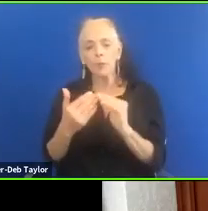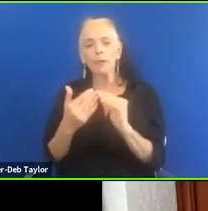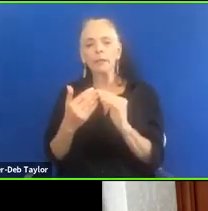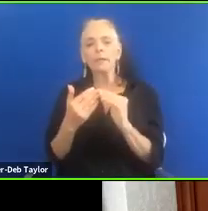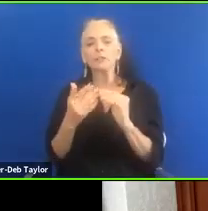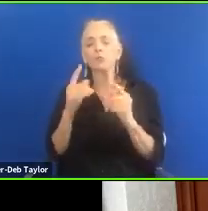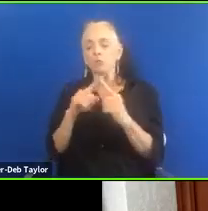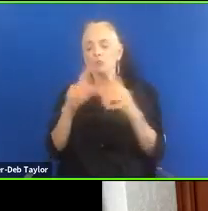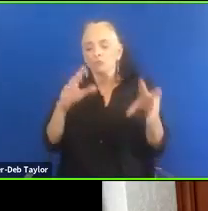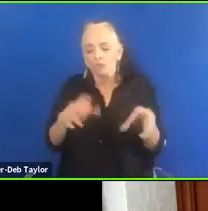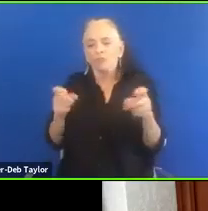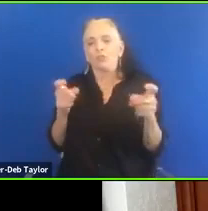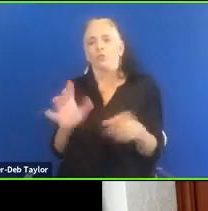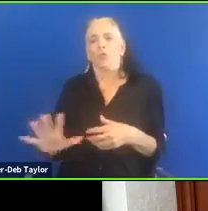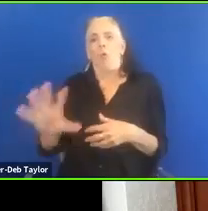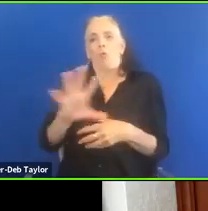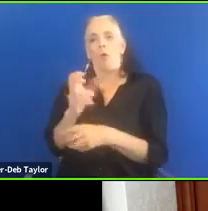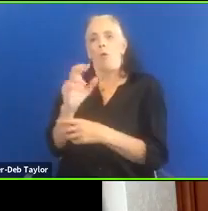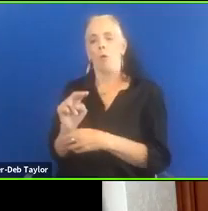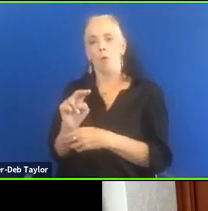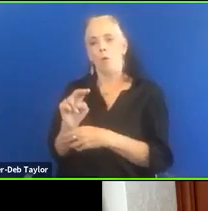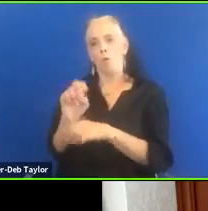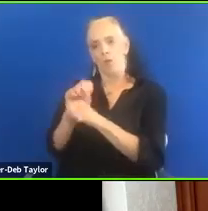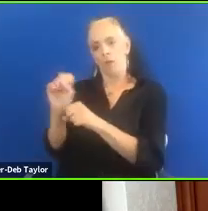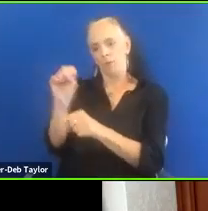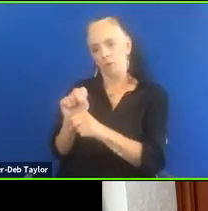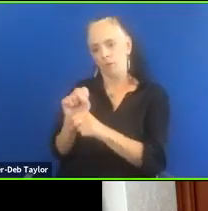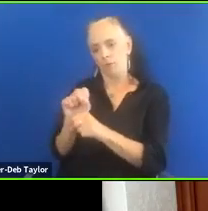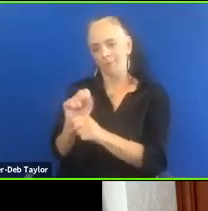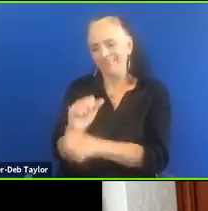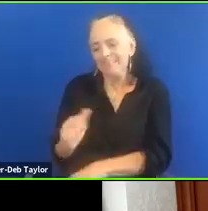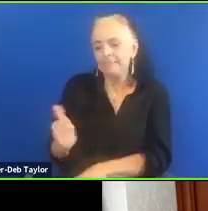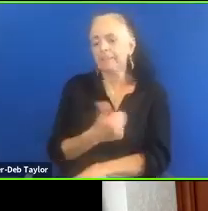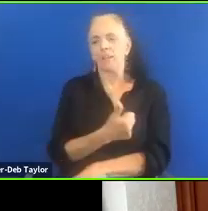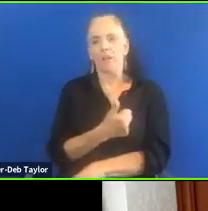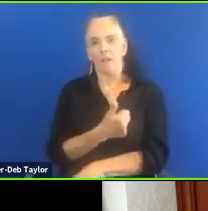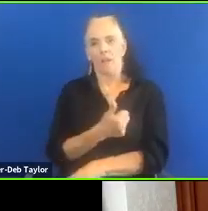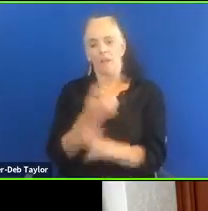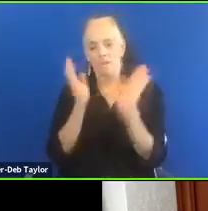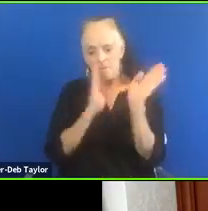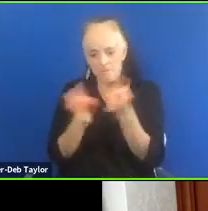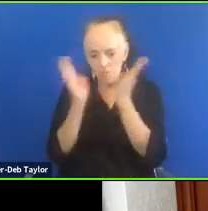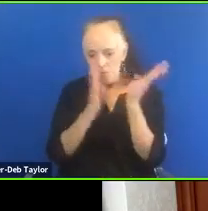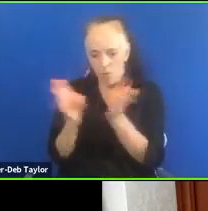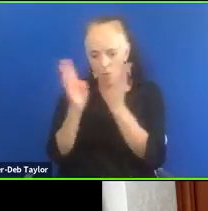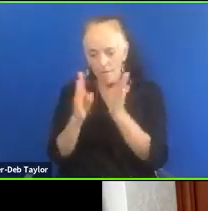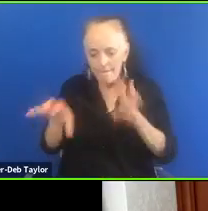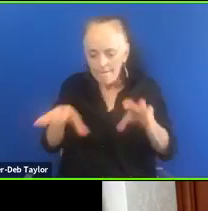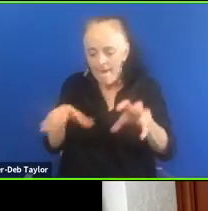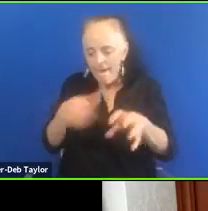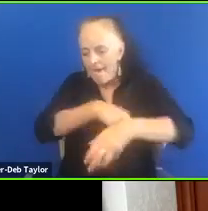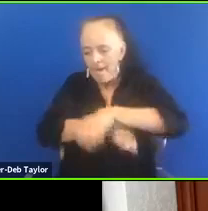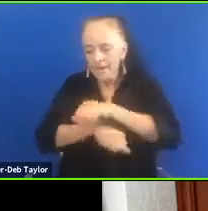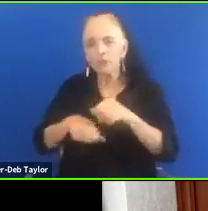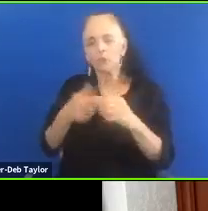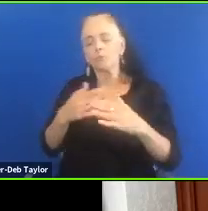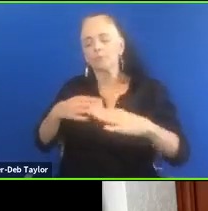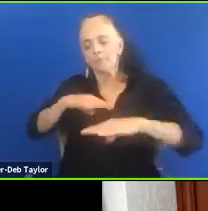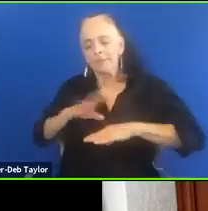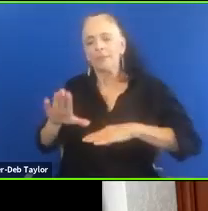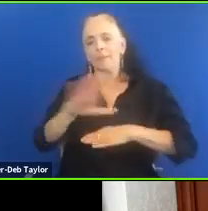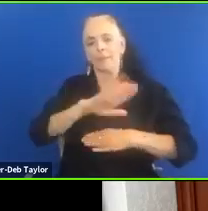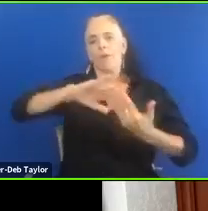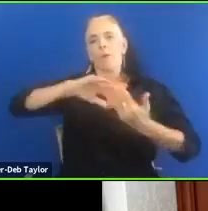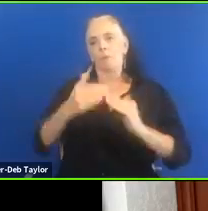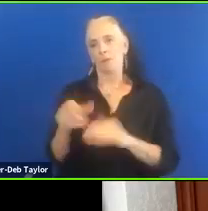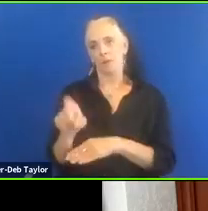their own labor and are able to self-organize to meet their needs in their community as a community. So